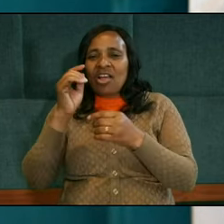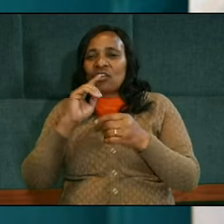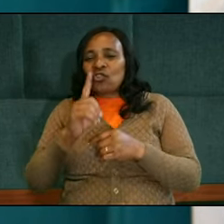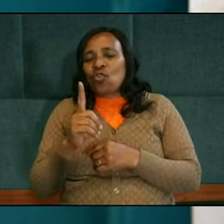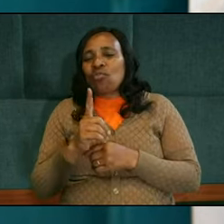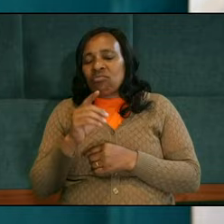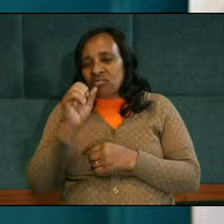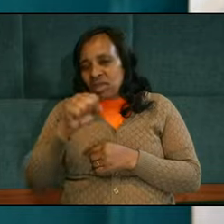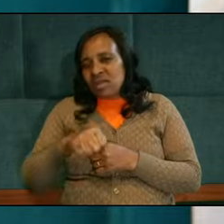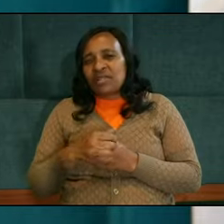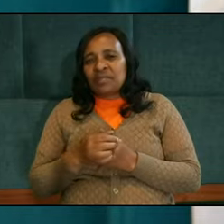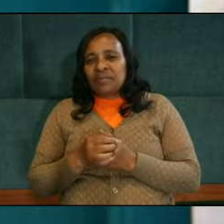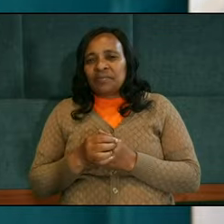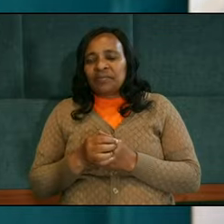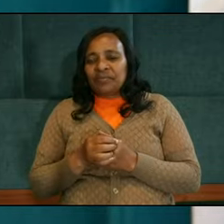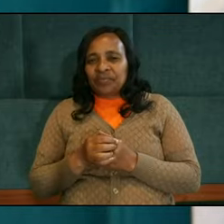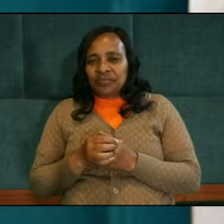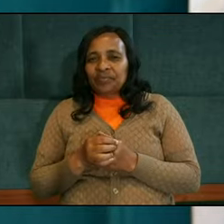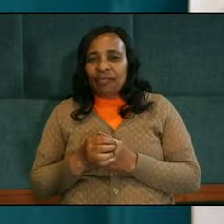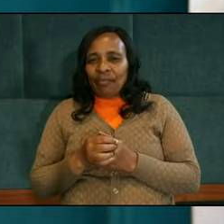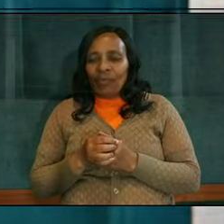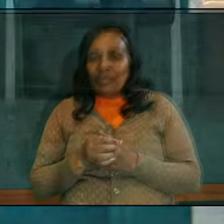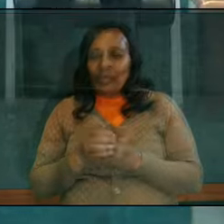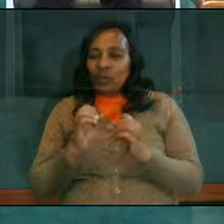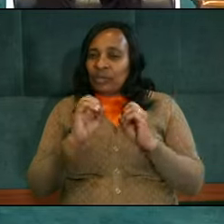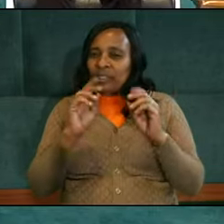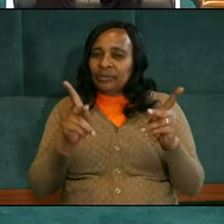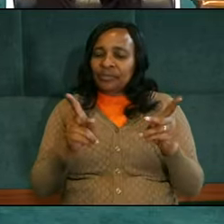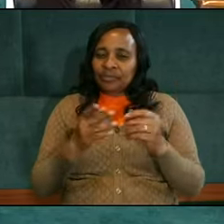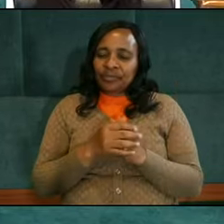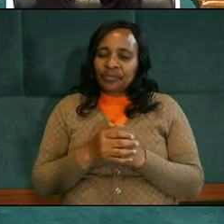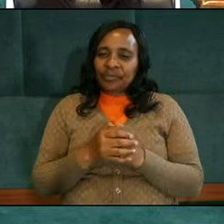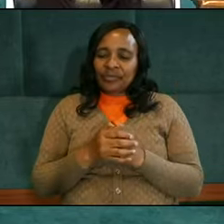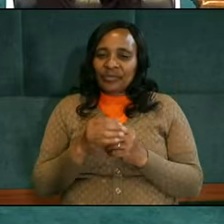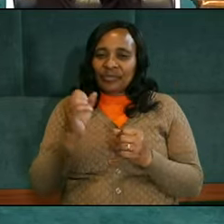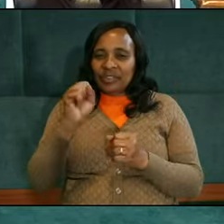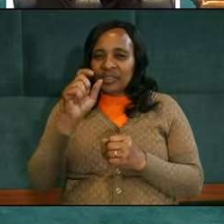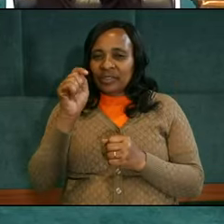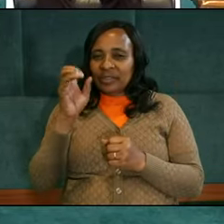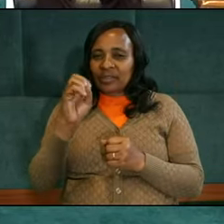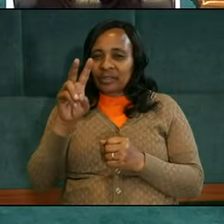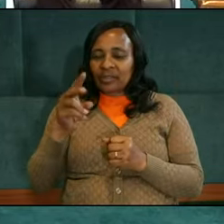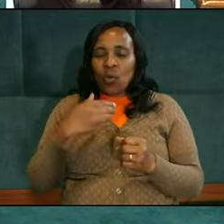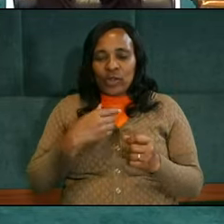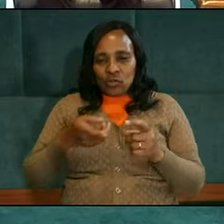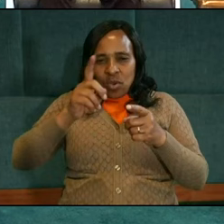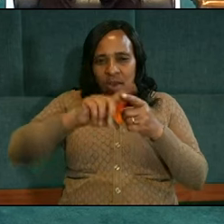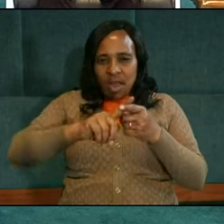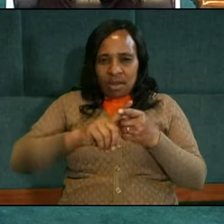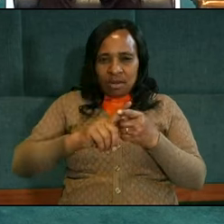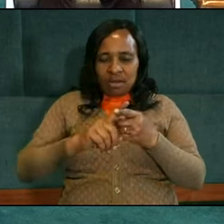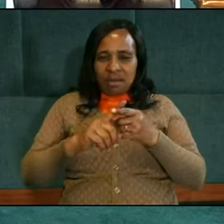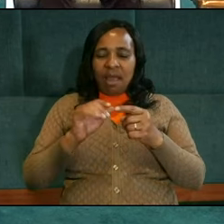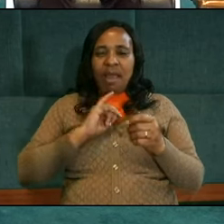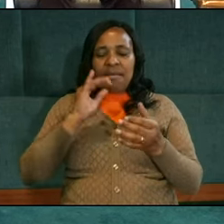yes, not really necessarily though. Okay. Steve, you have something to say? Yes, I wanted to add that I believe God has set